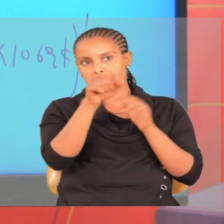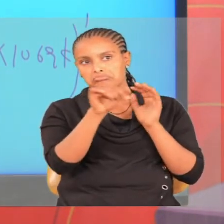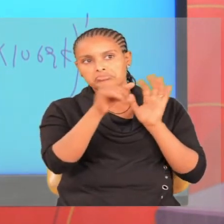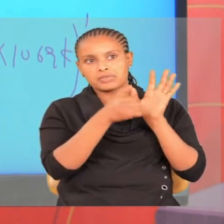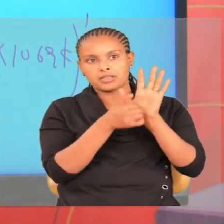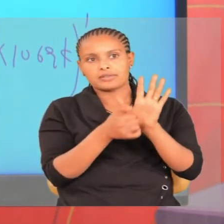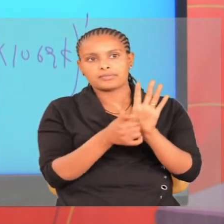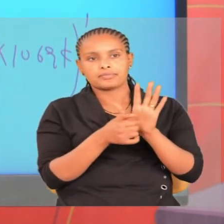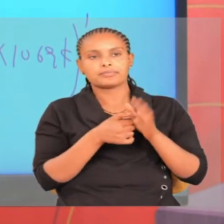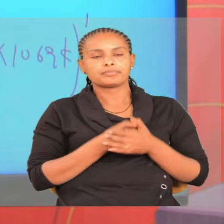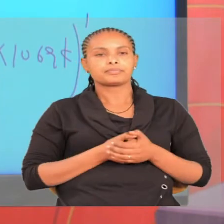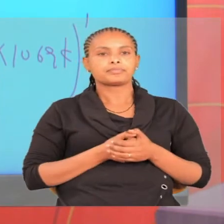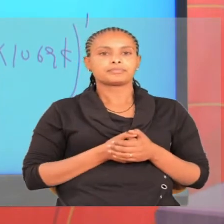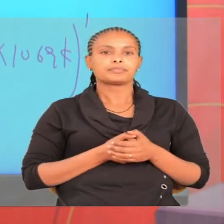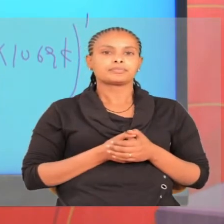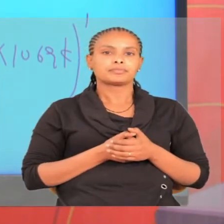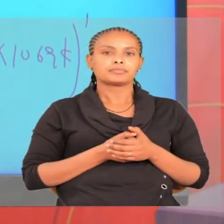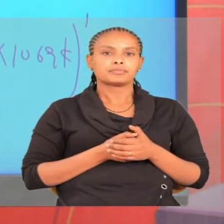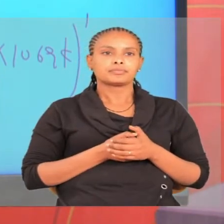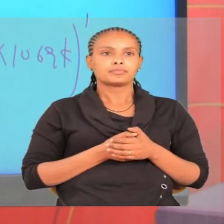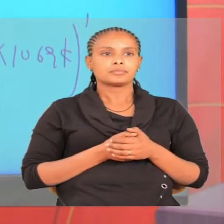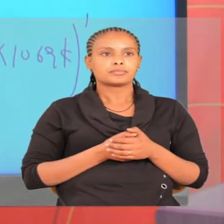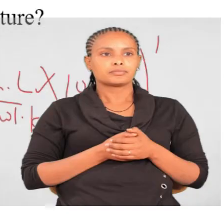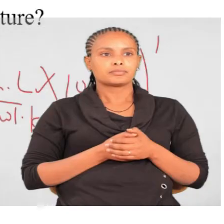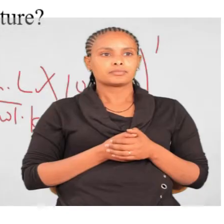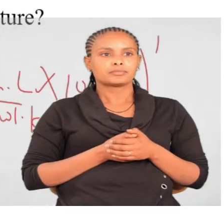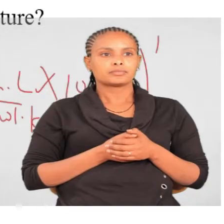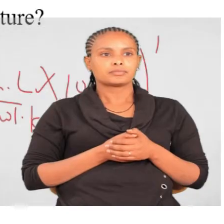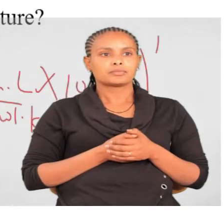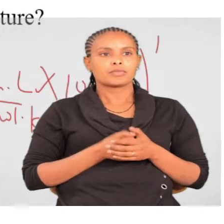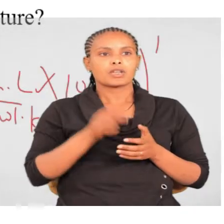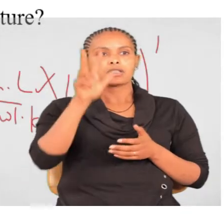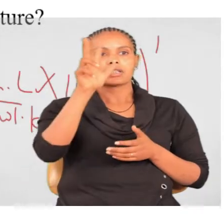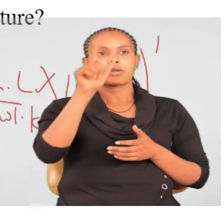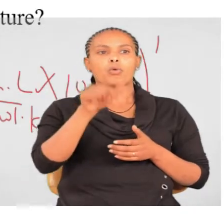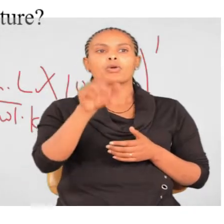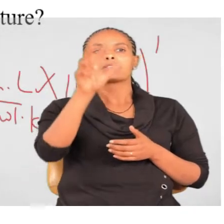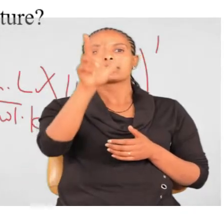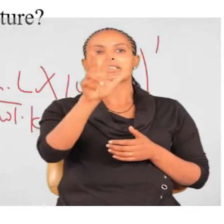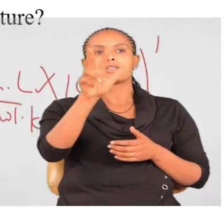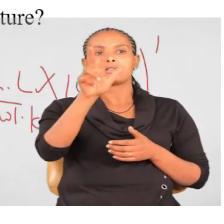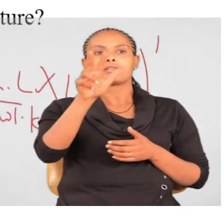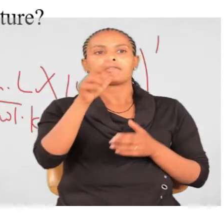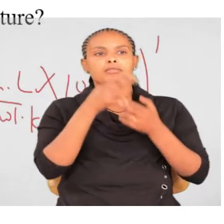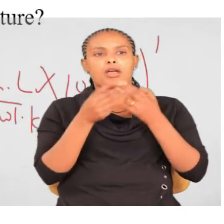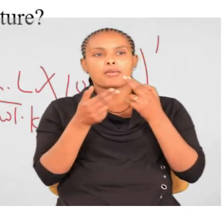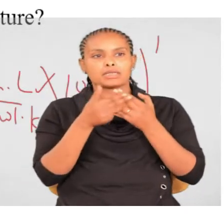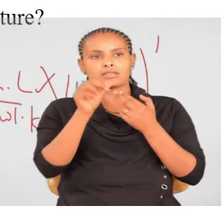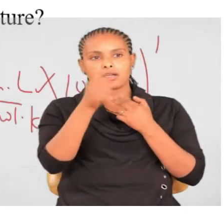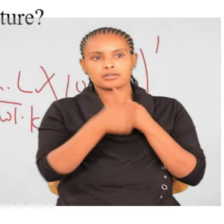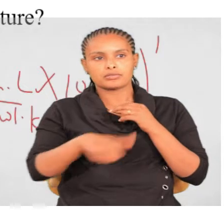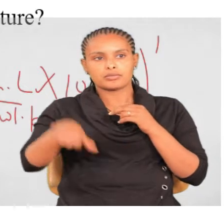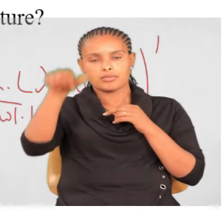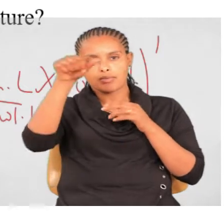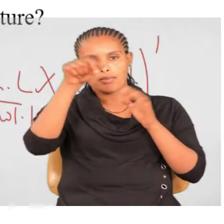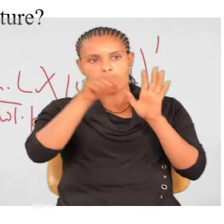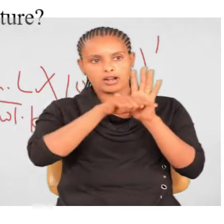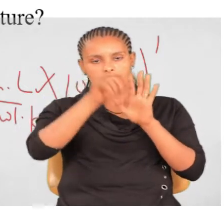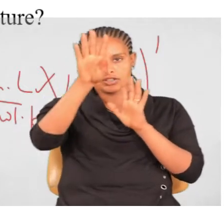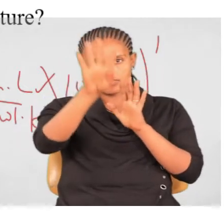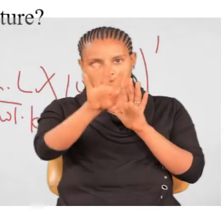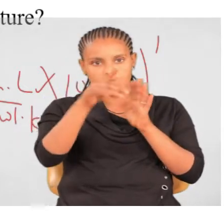this times 1069 is 3.3 times 10 raised to minus 4. This